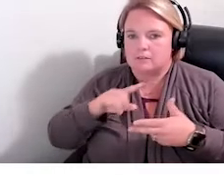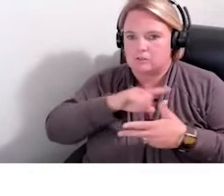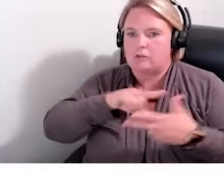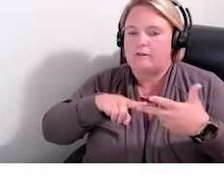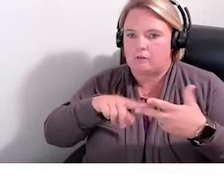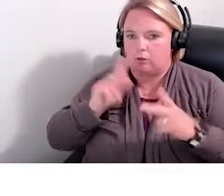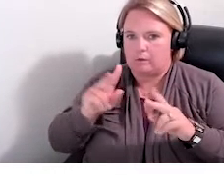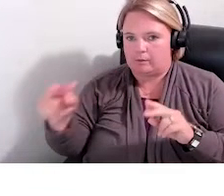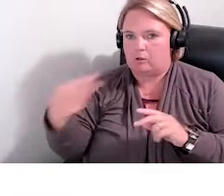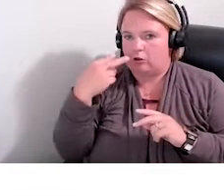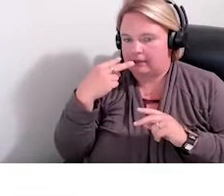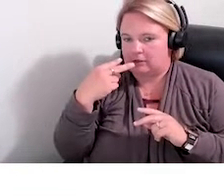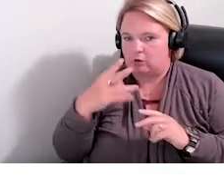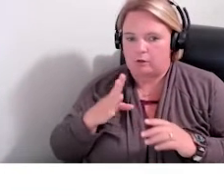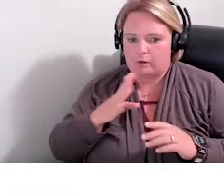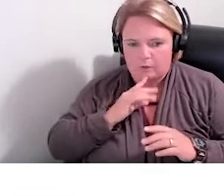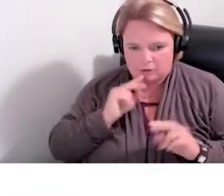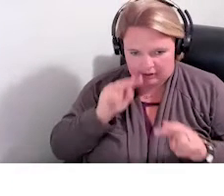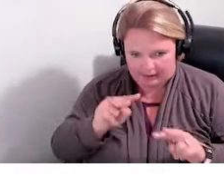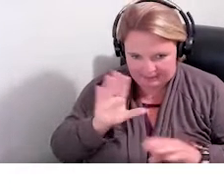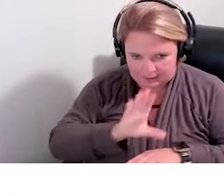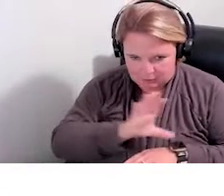we talk to the computer.